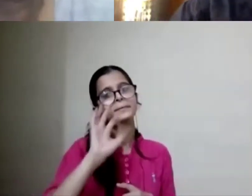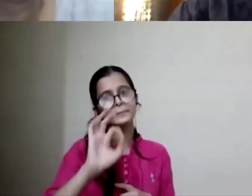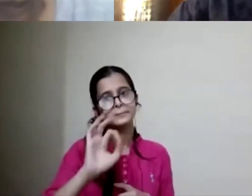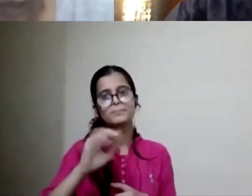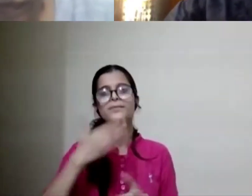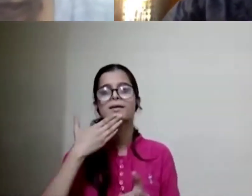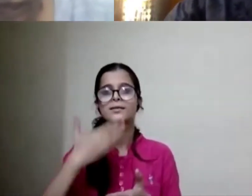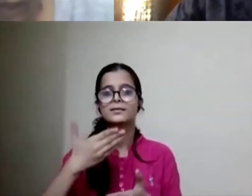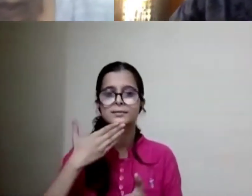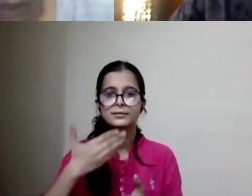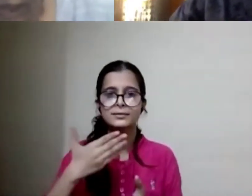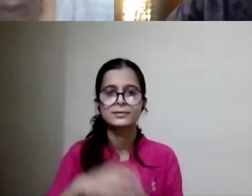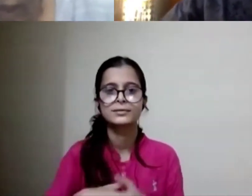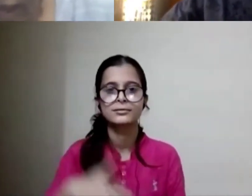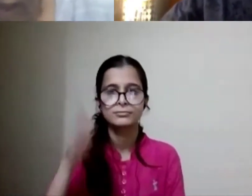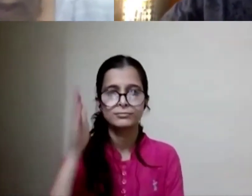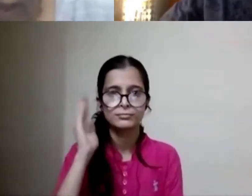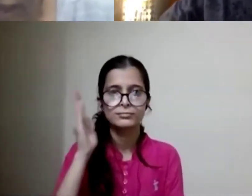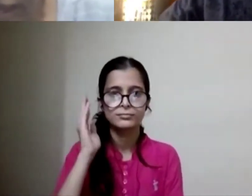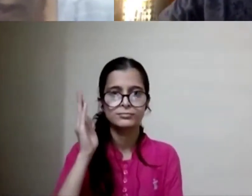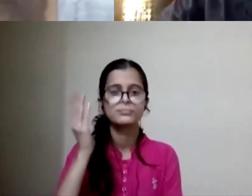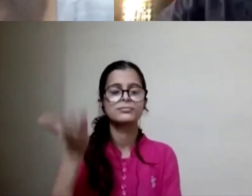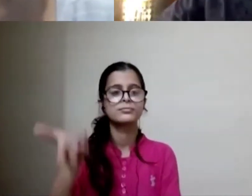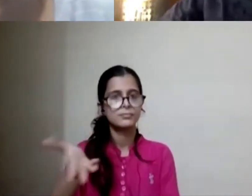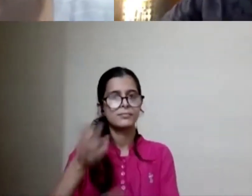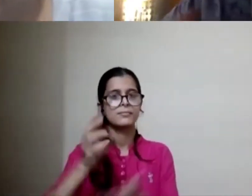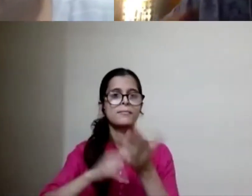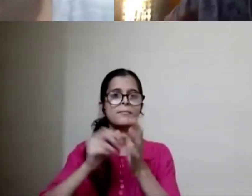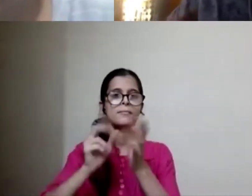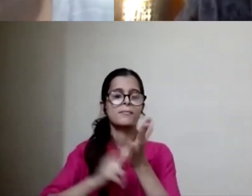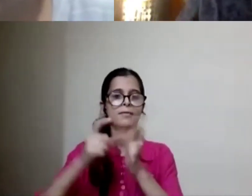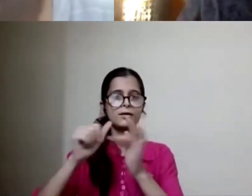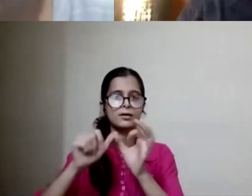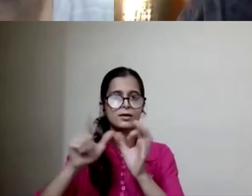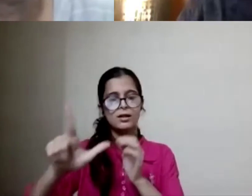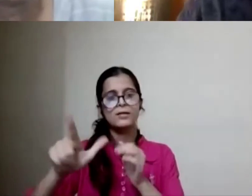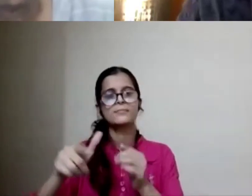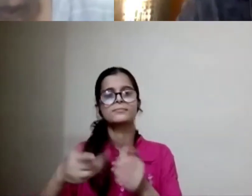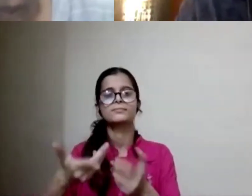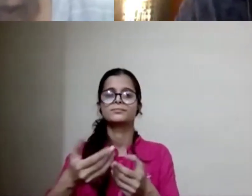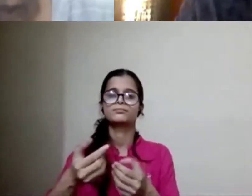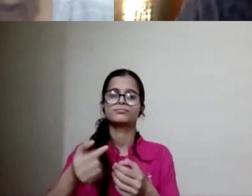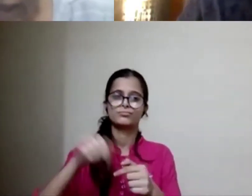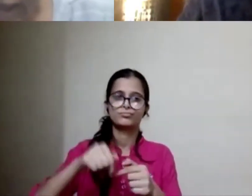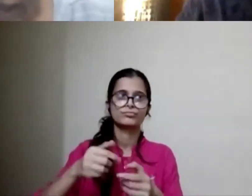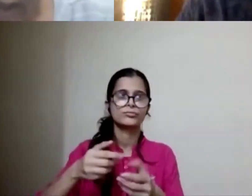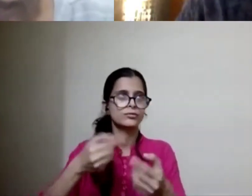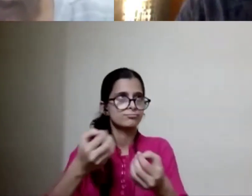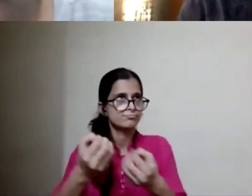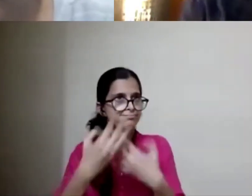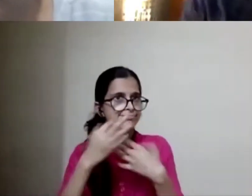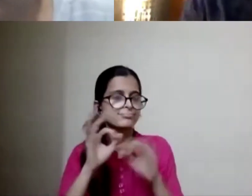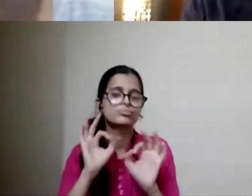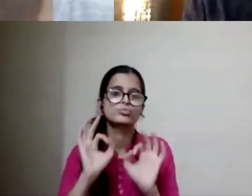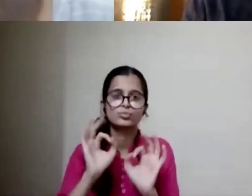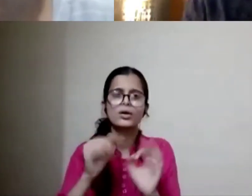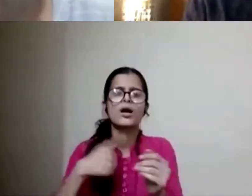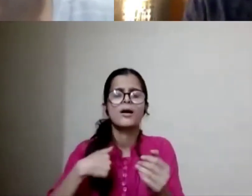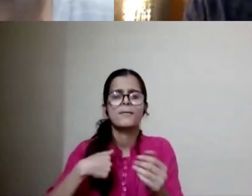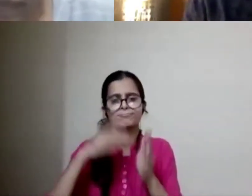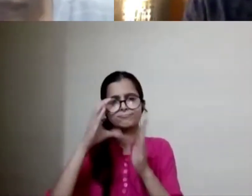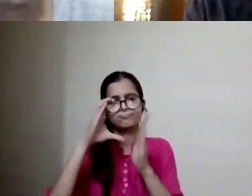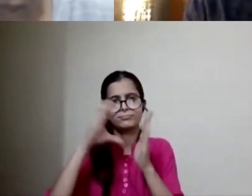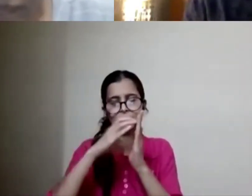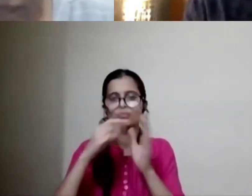Mandal. Thank you for the talk, Professor Dhanda. So I had two questions that I've put down in the chat box. My first